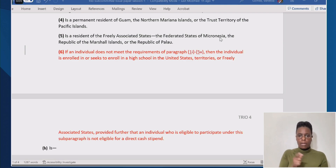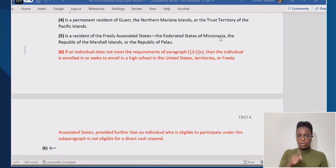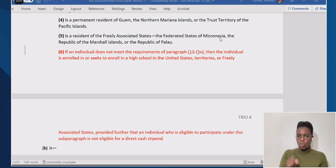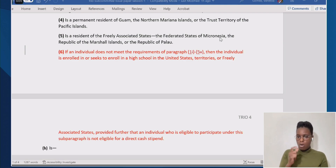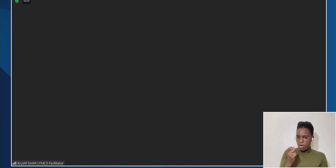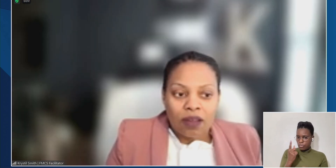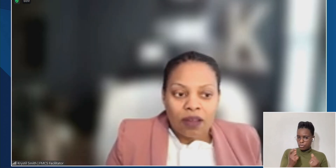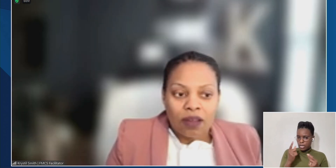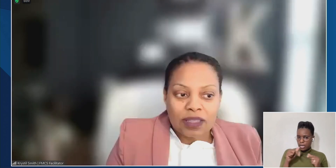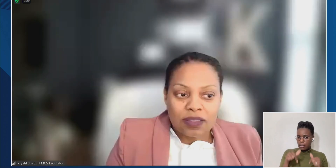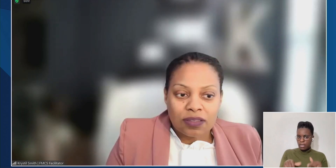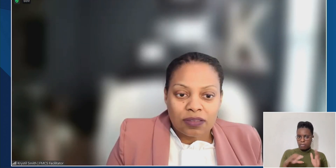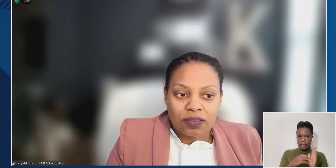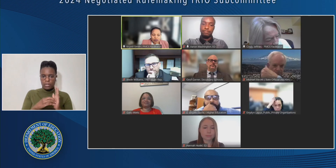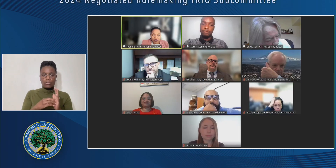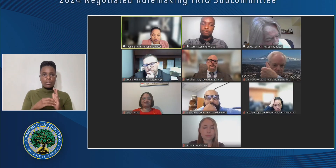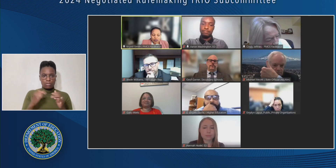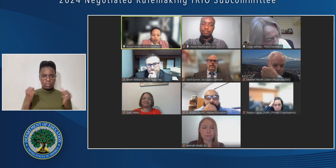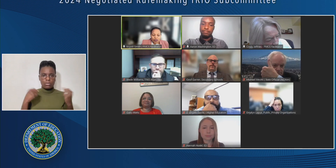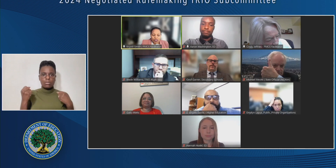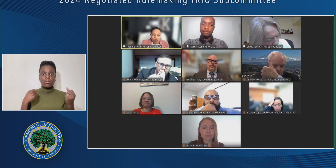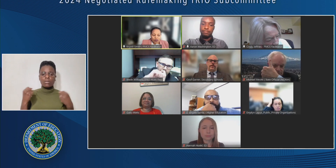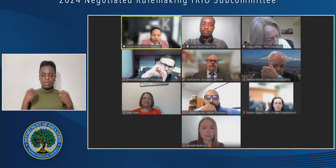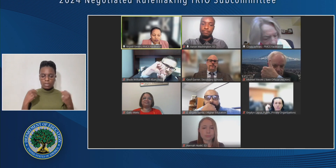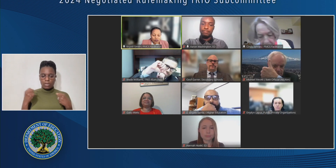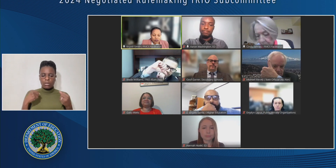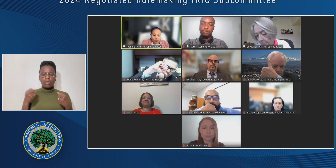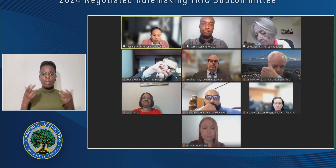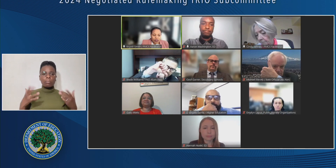but I would have had a really hard time